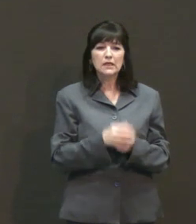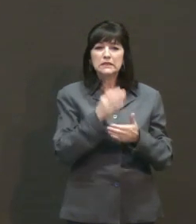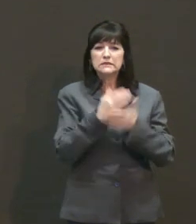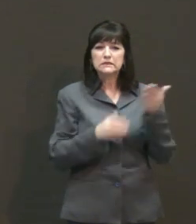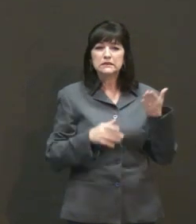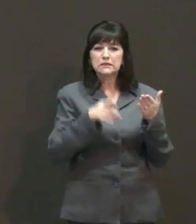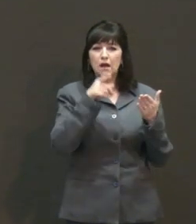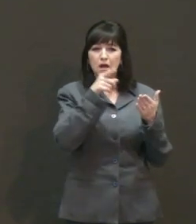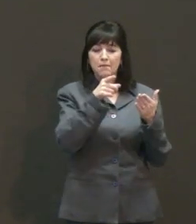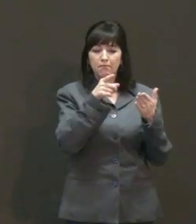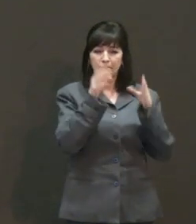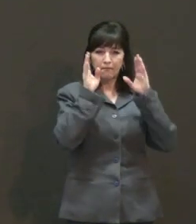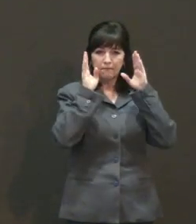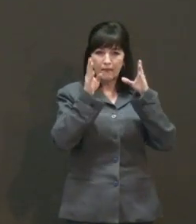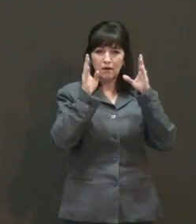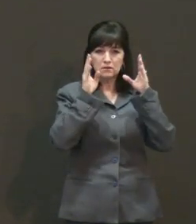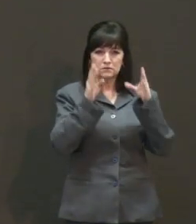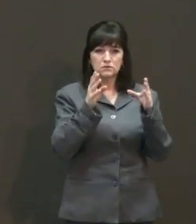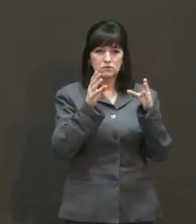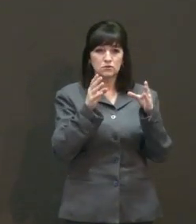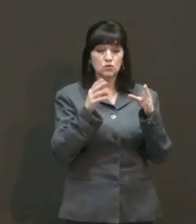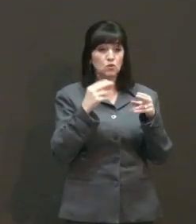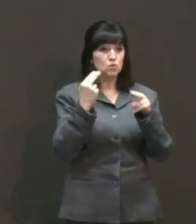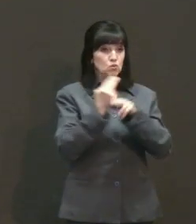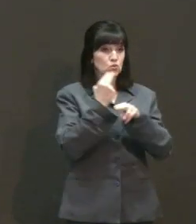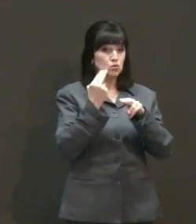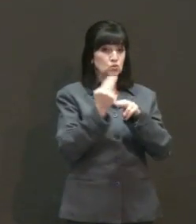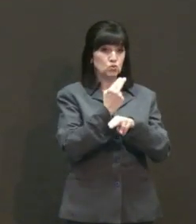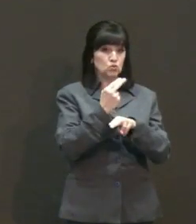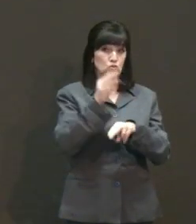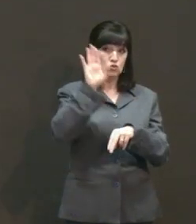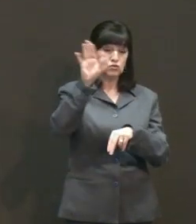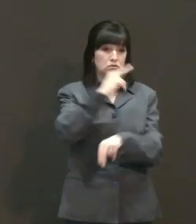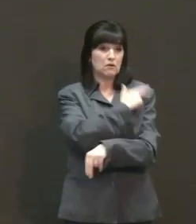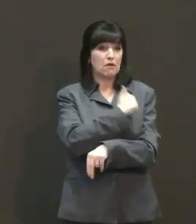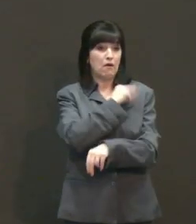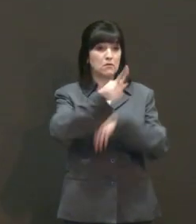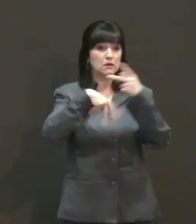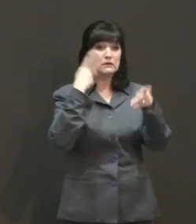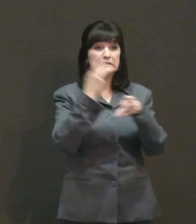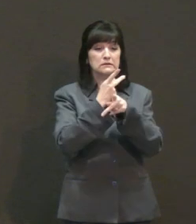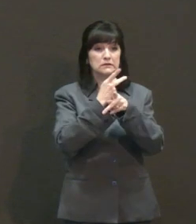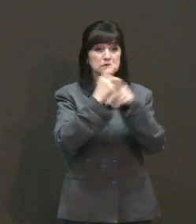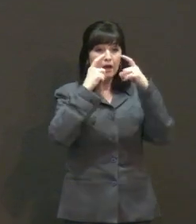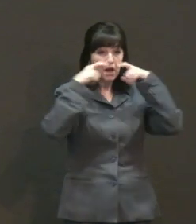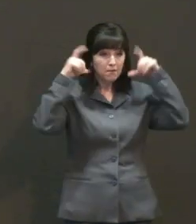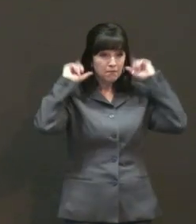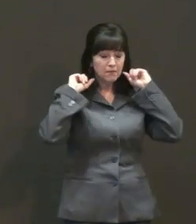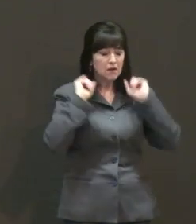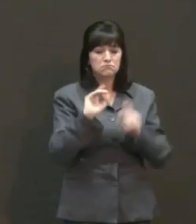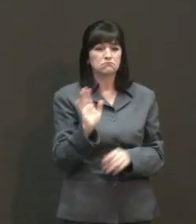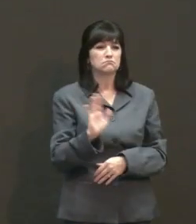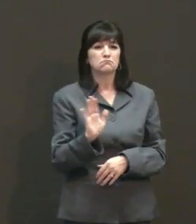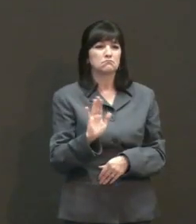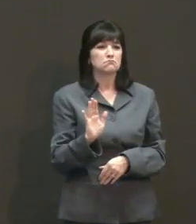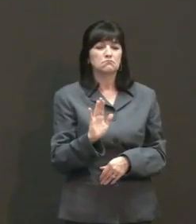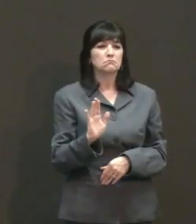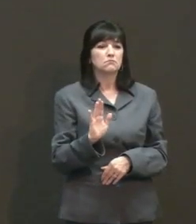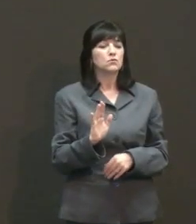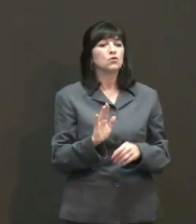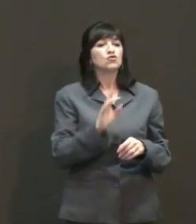to. We're not asking you to use a surgical mask because we need those for the healthcare providers and the like. And this is mostly